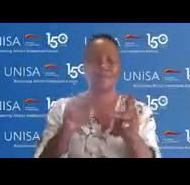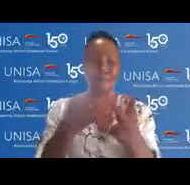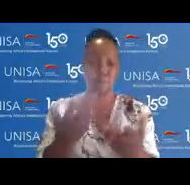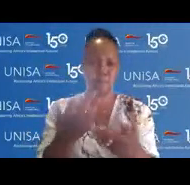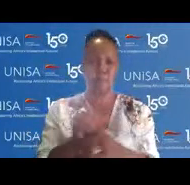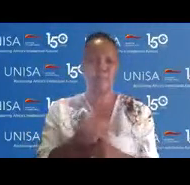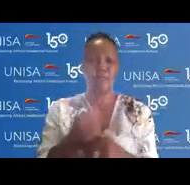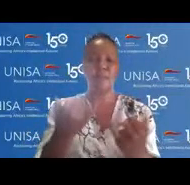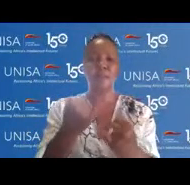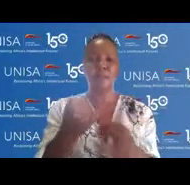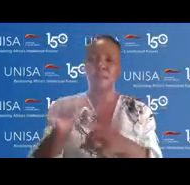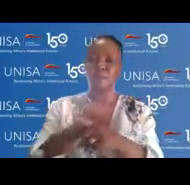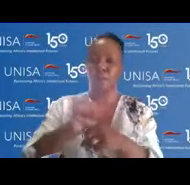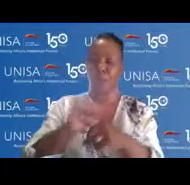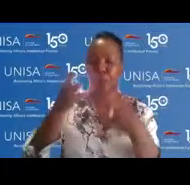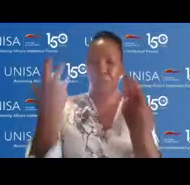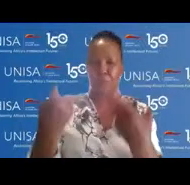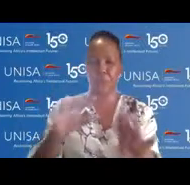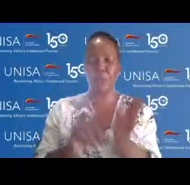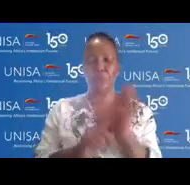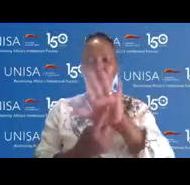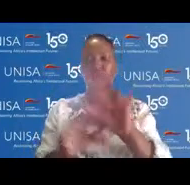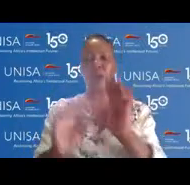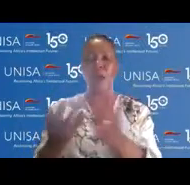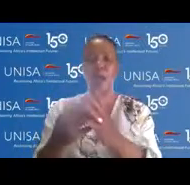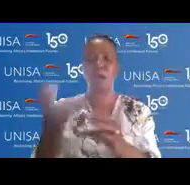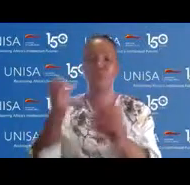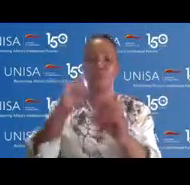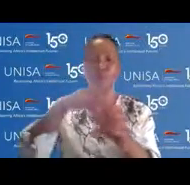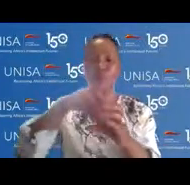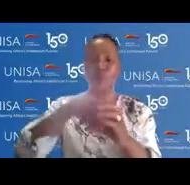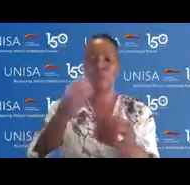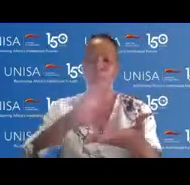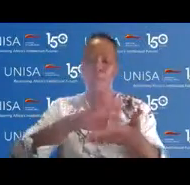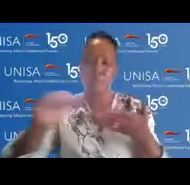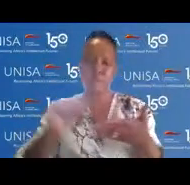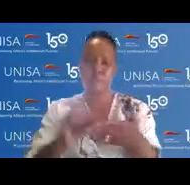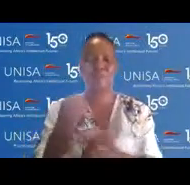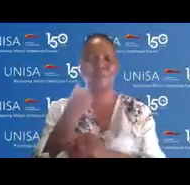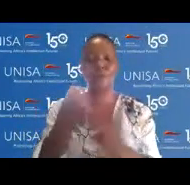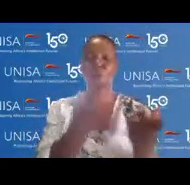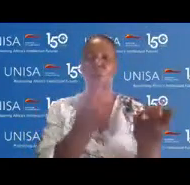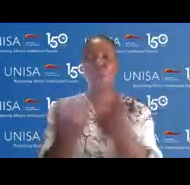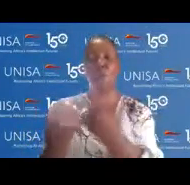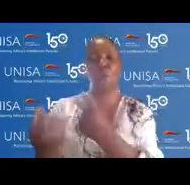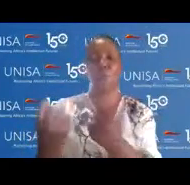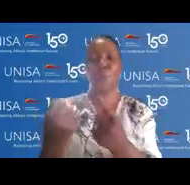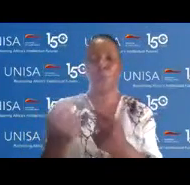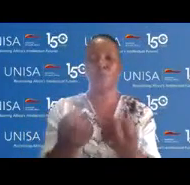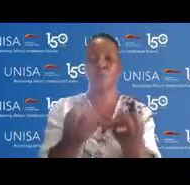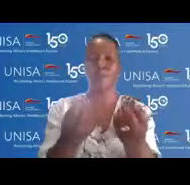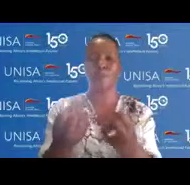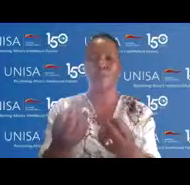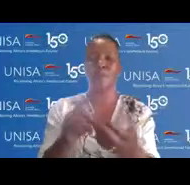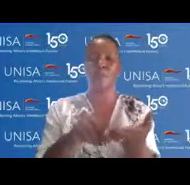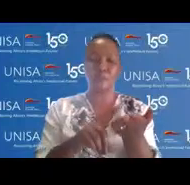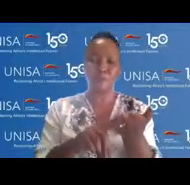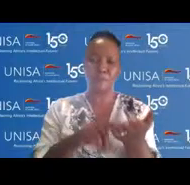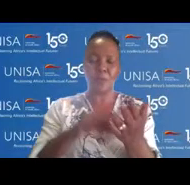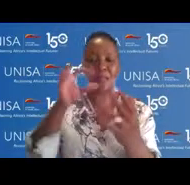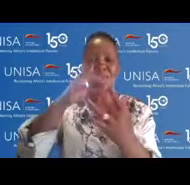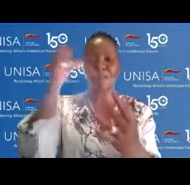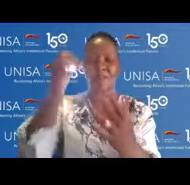demo, guys. I've showed you how to uninstall, how to install, very easy to do. Just simply put your finger and select the option, and of course, how